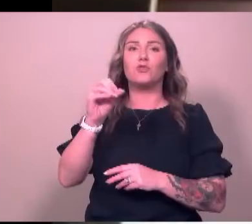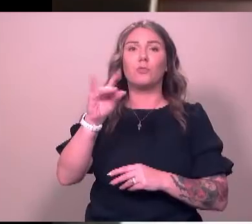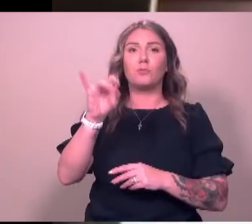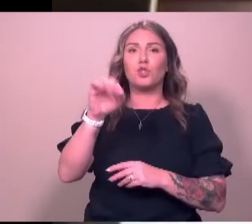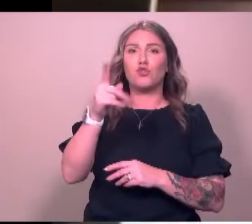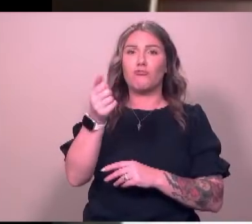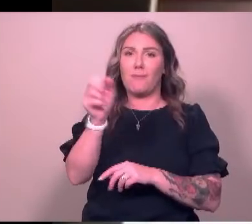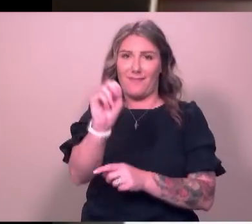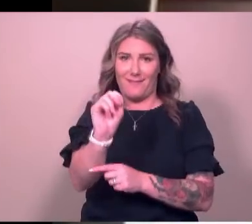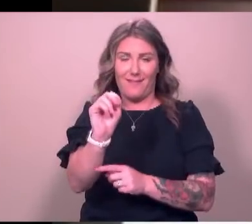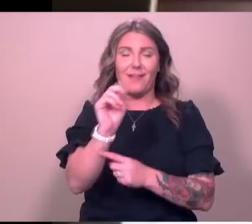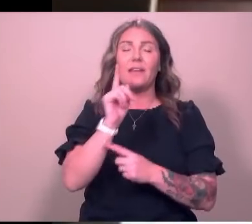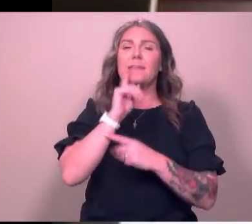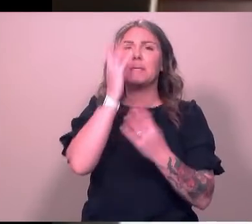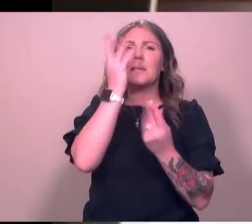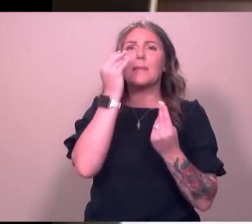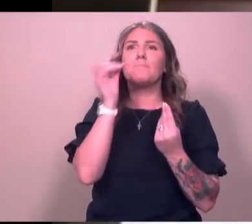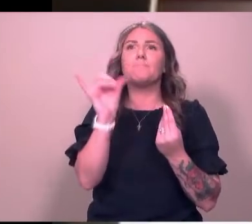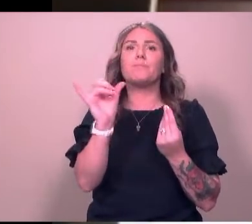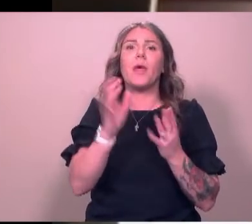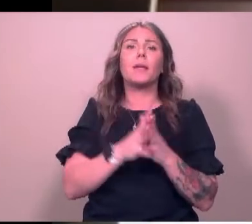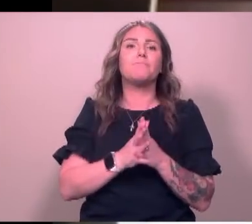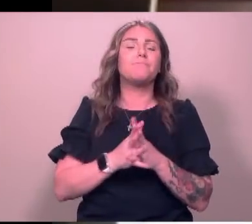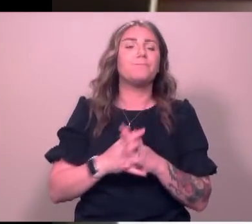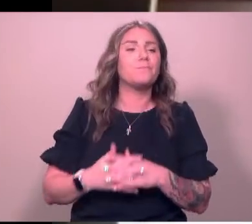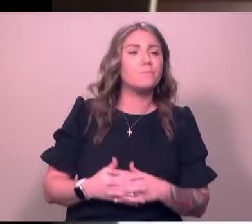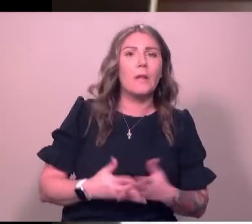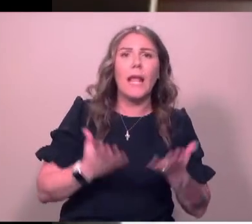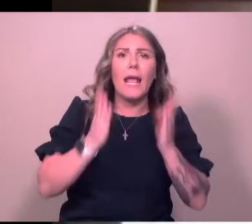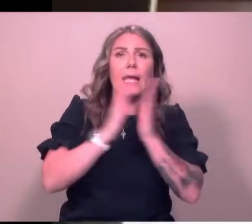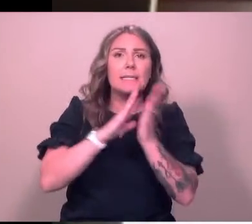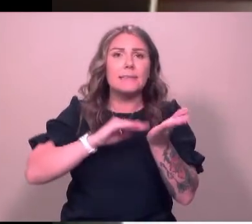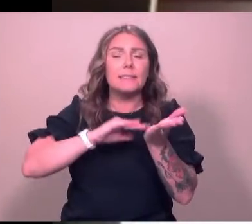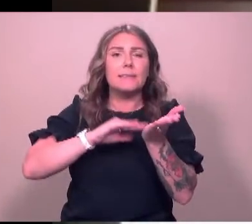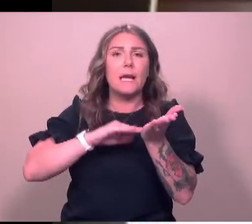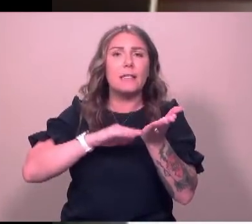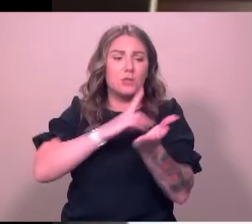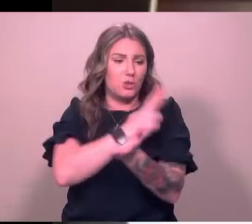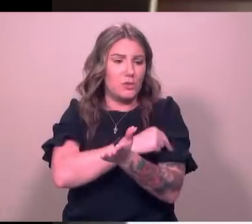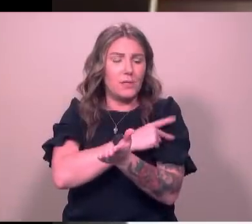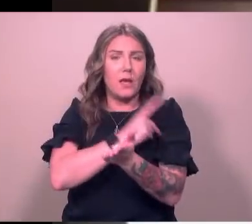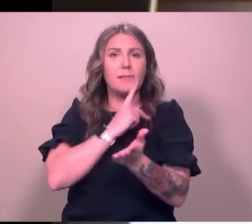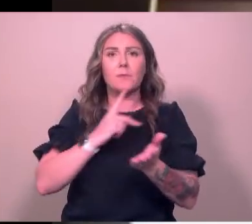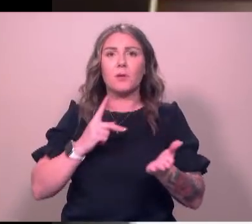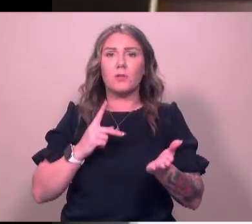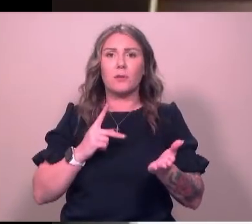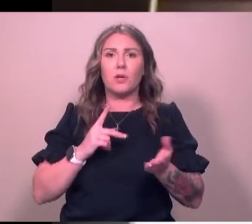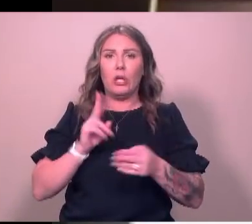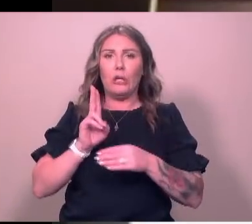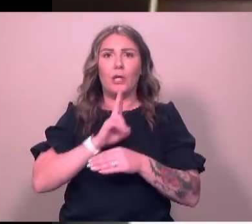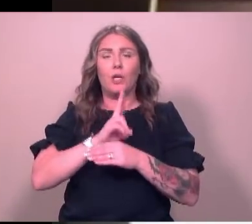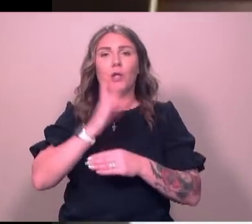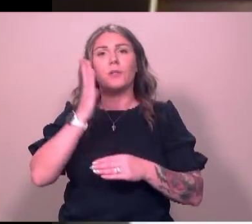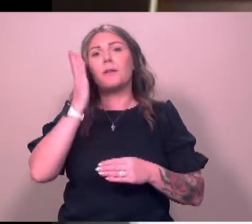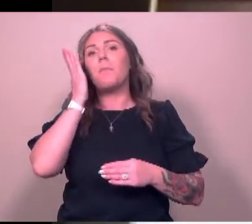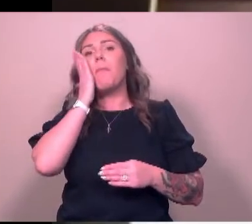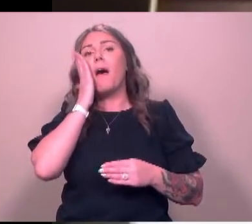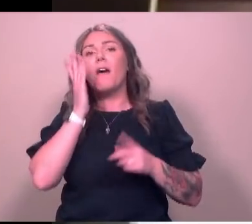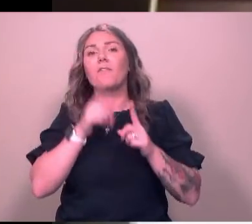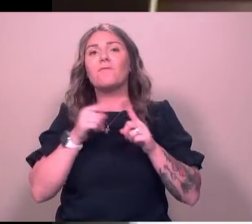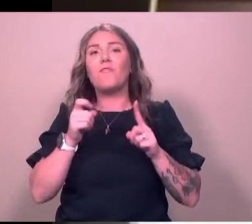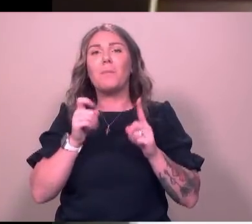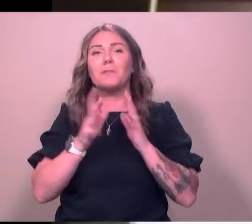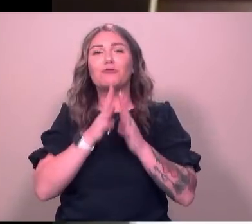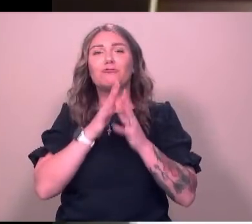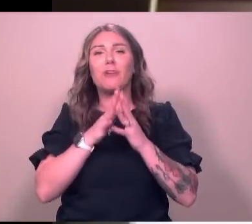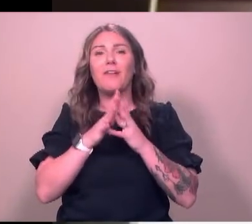Just think about this as, asking the doctors and hospitals to reduce the deaths from traffic accidents. This is no